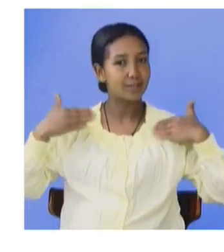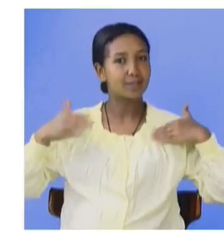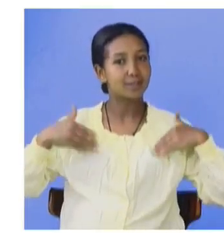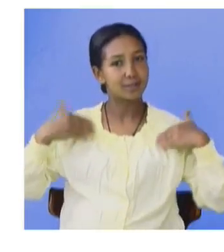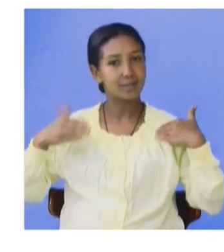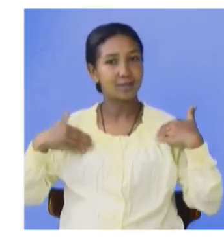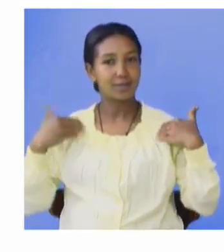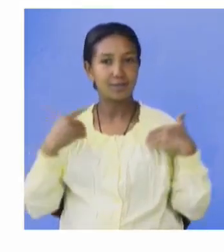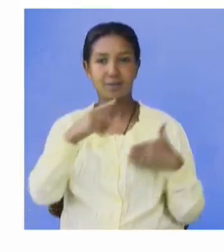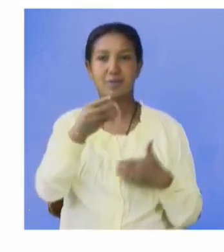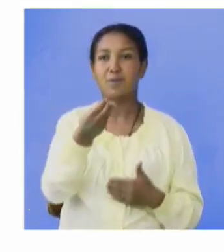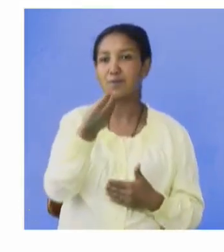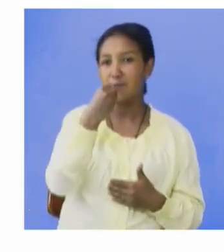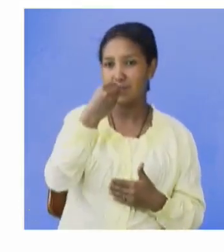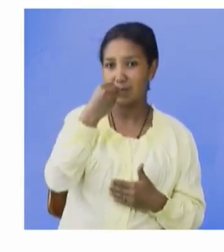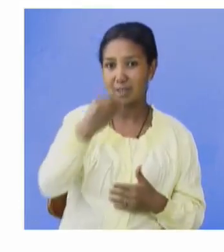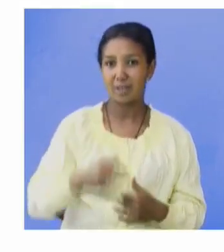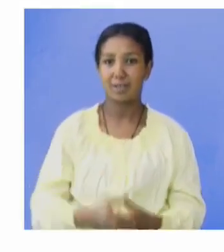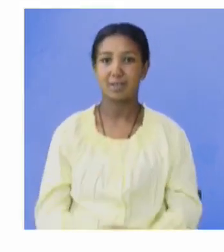their food.